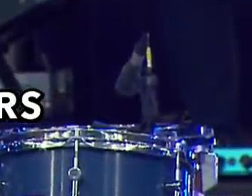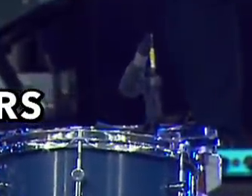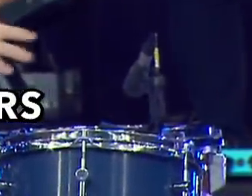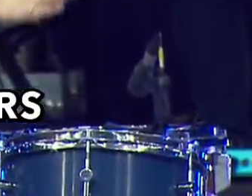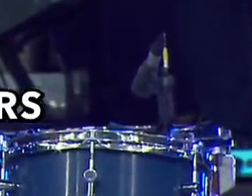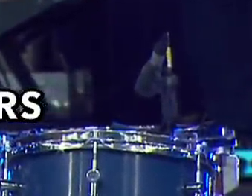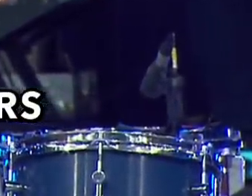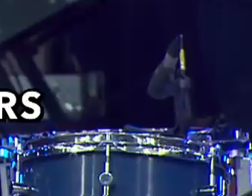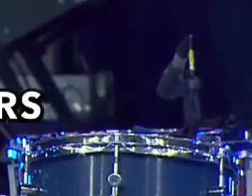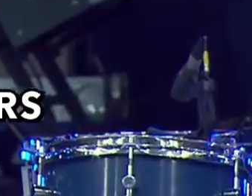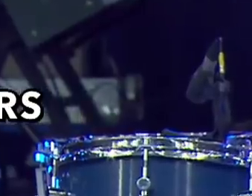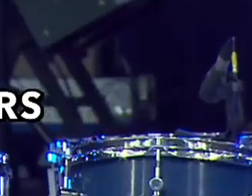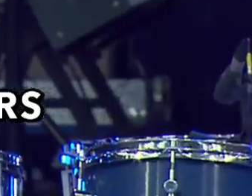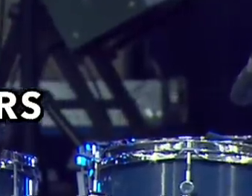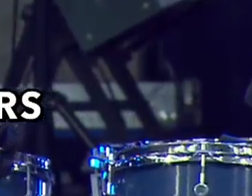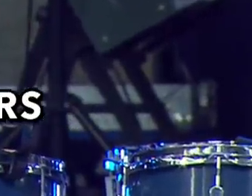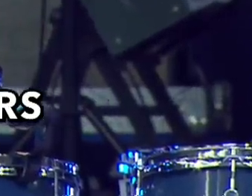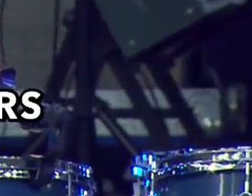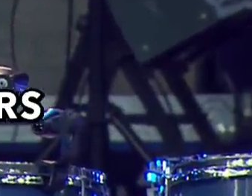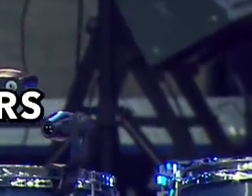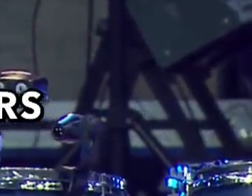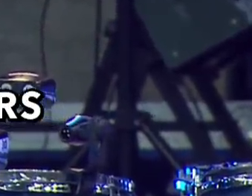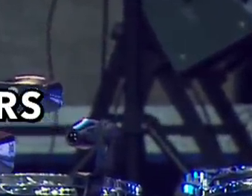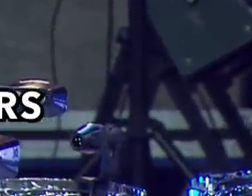believed. Through